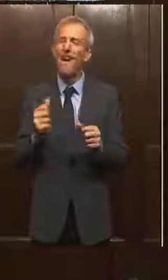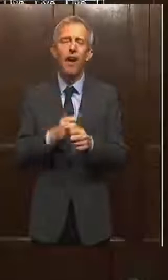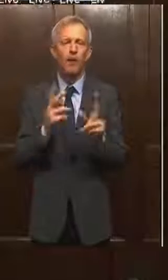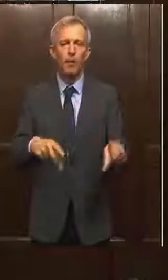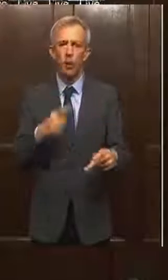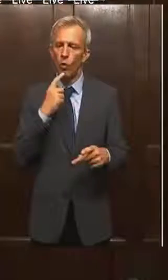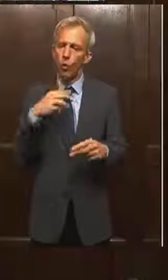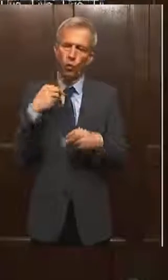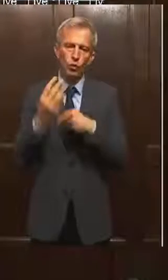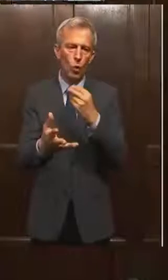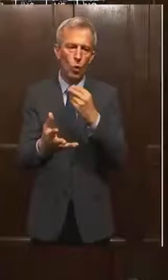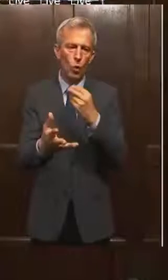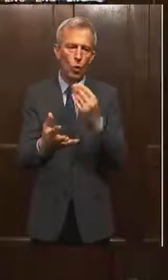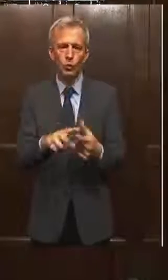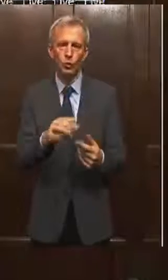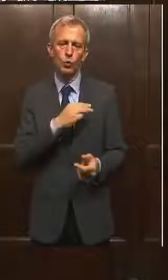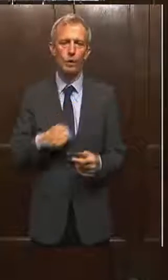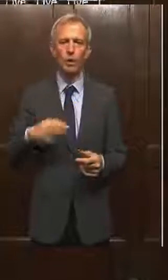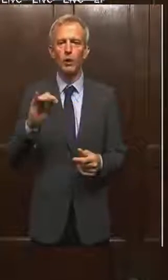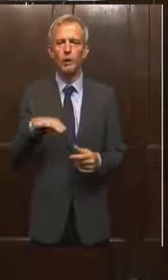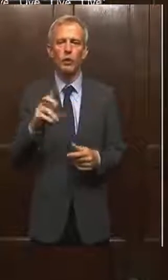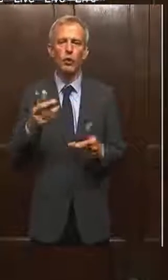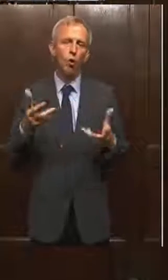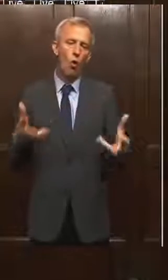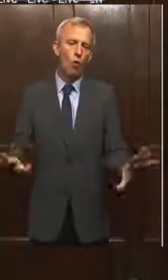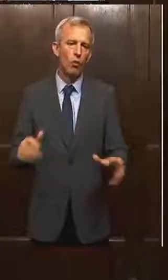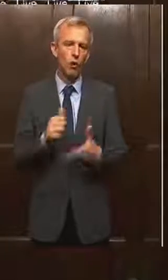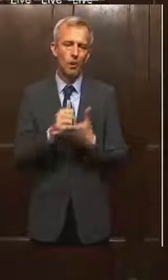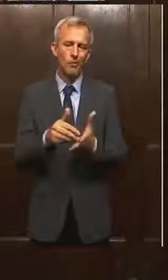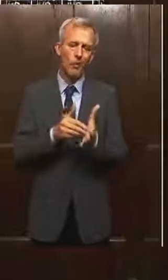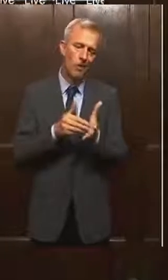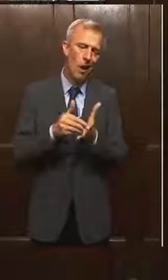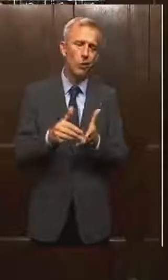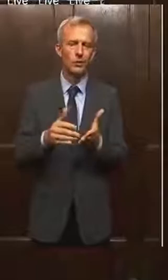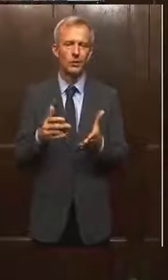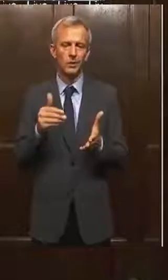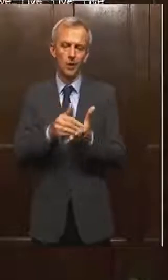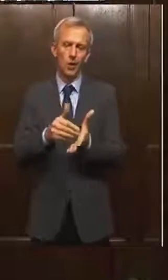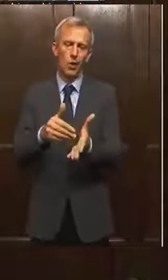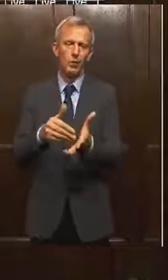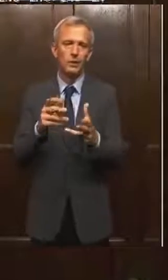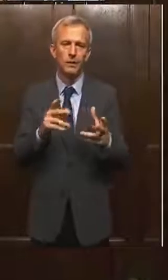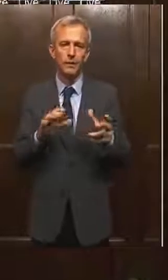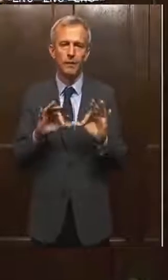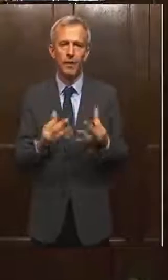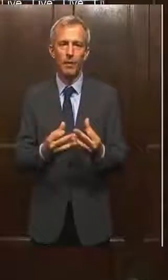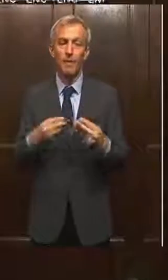the Mayor's Fund that's already helped thousands of families, given out millions of dollars in